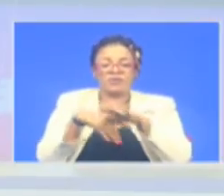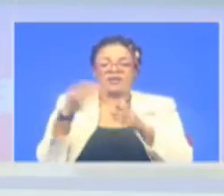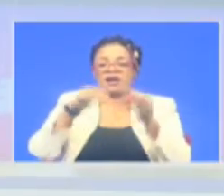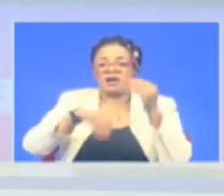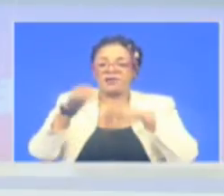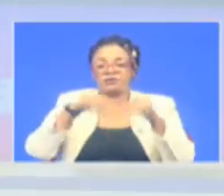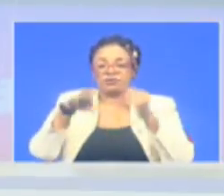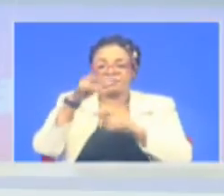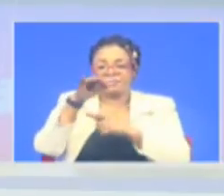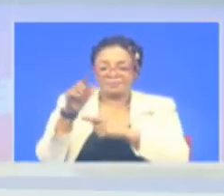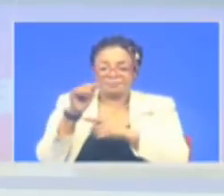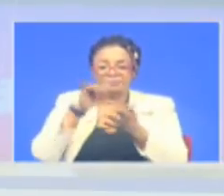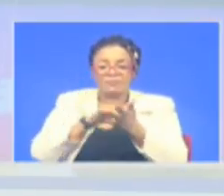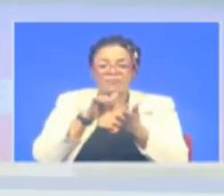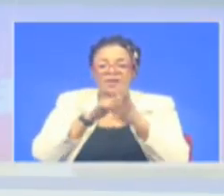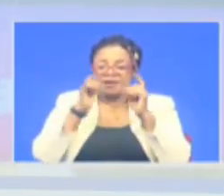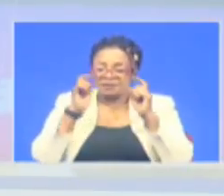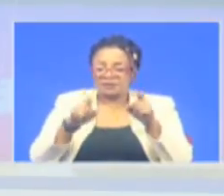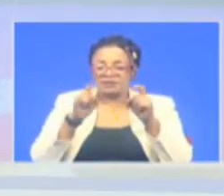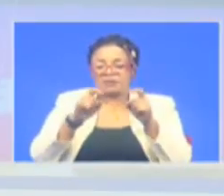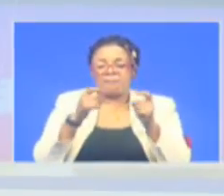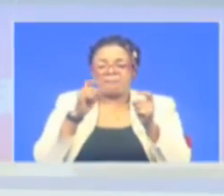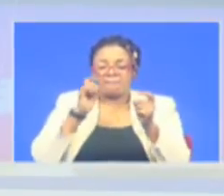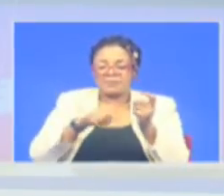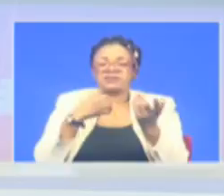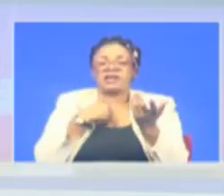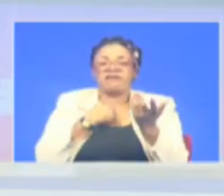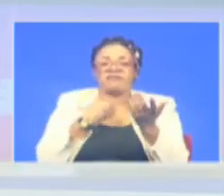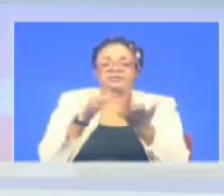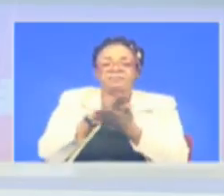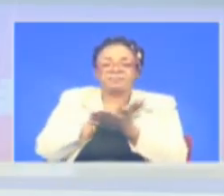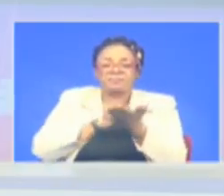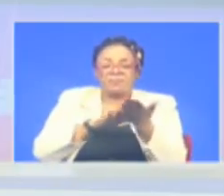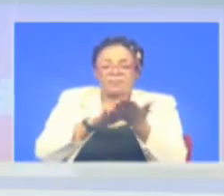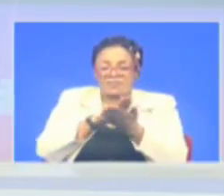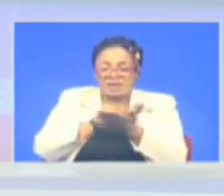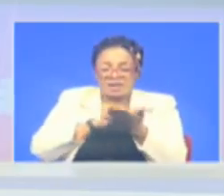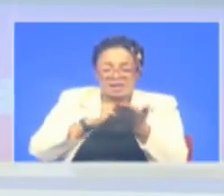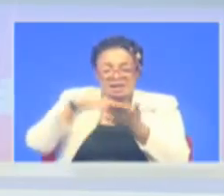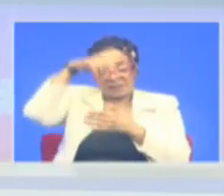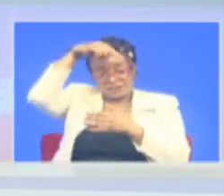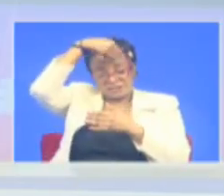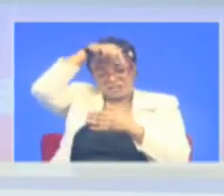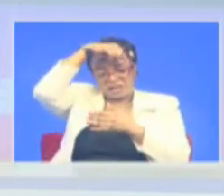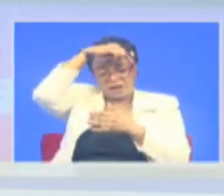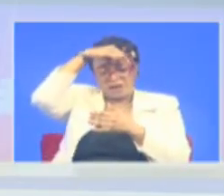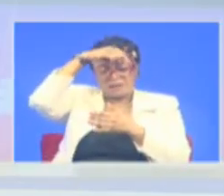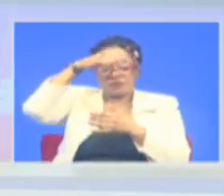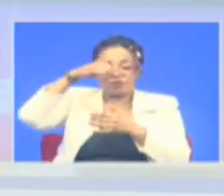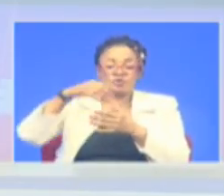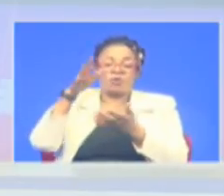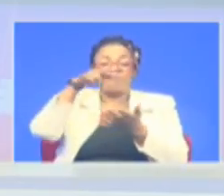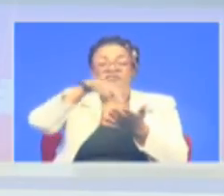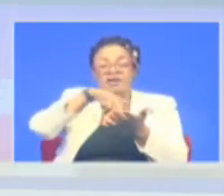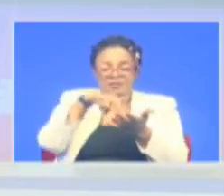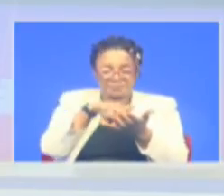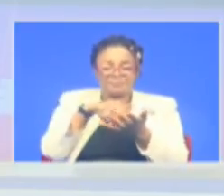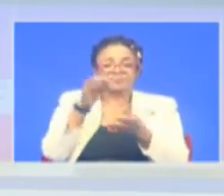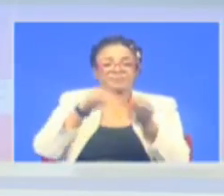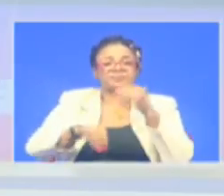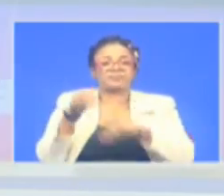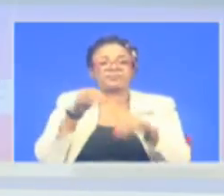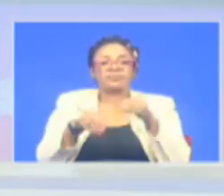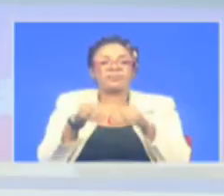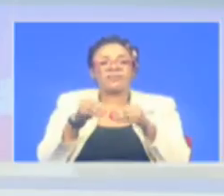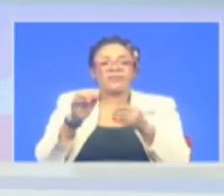that require contestants to have at least a basic university degree to qualify for election. With COVID-19